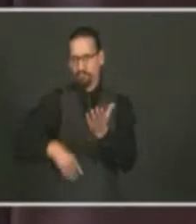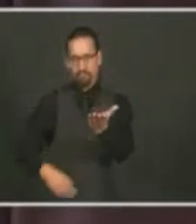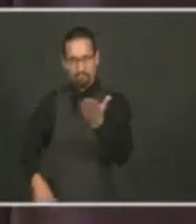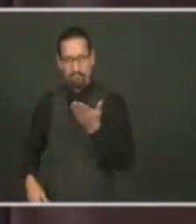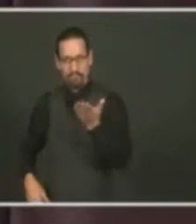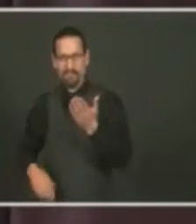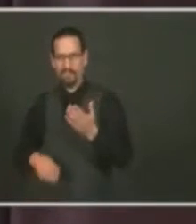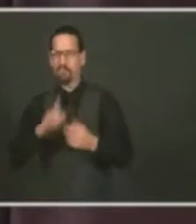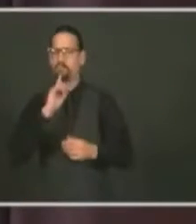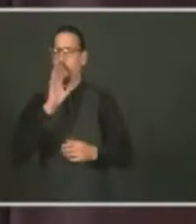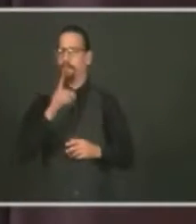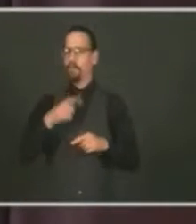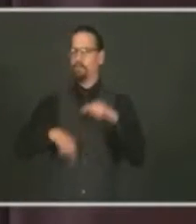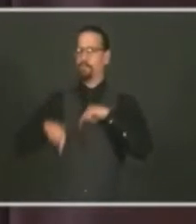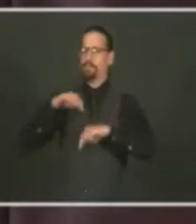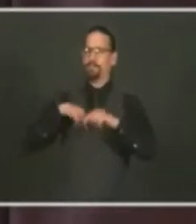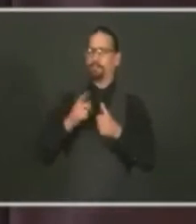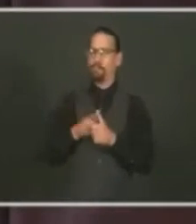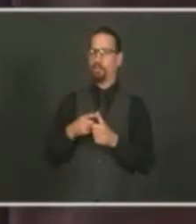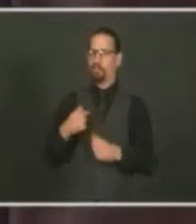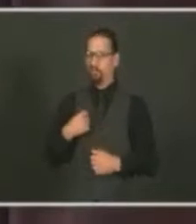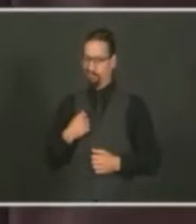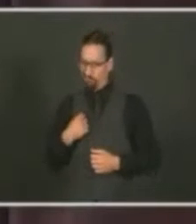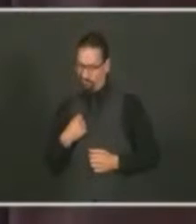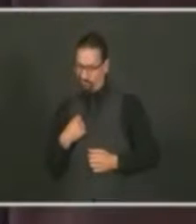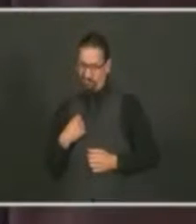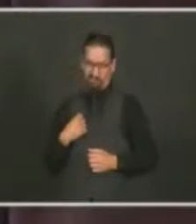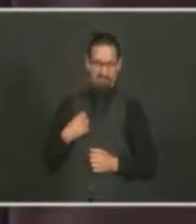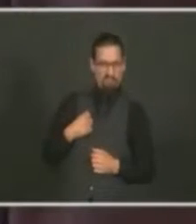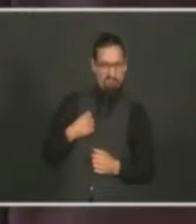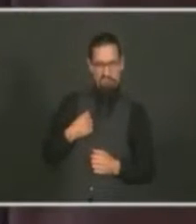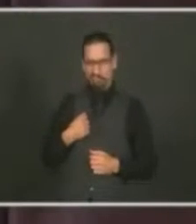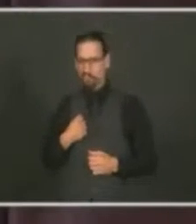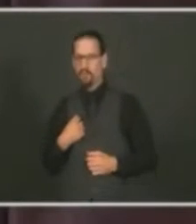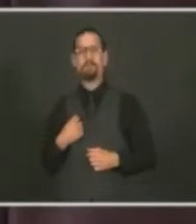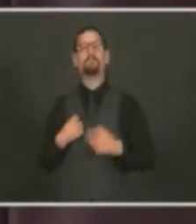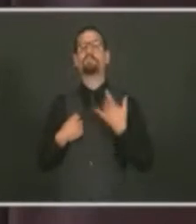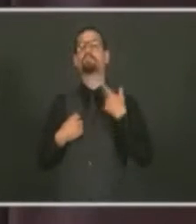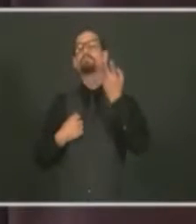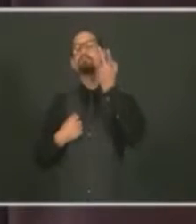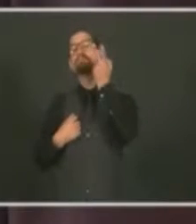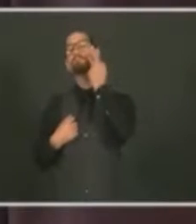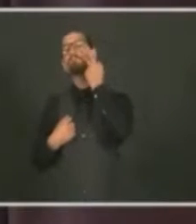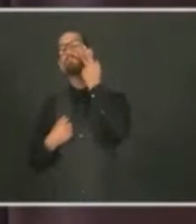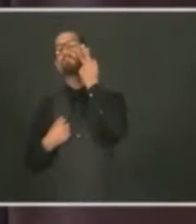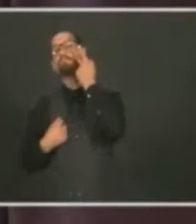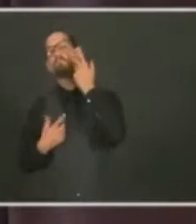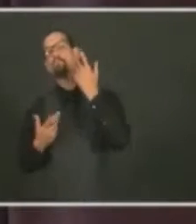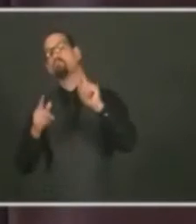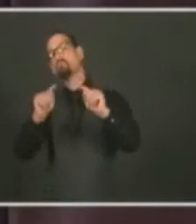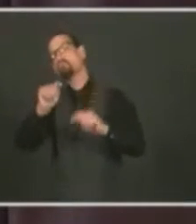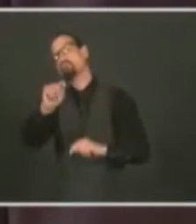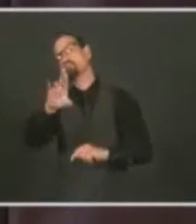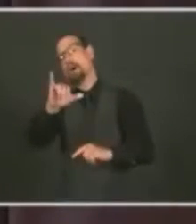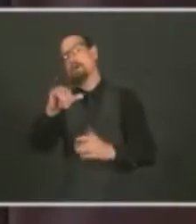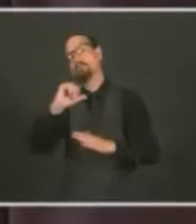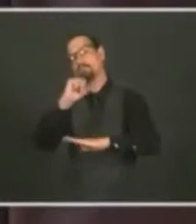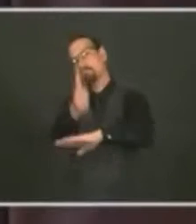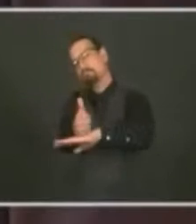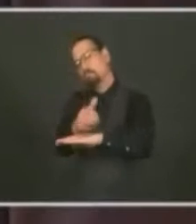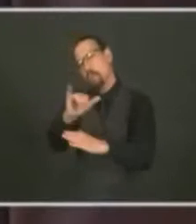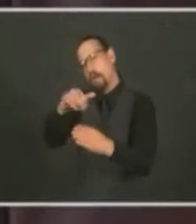would get or if it was a good idea, but in a crisis, you have to try things. I thought maybe we'd get a couple dozen proposals, which would have been